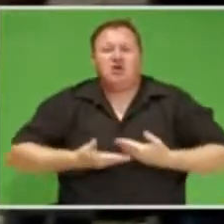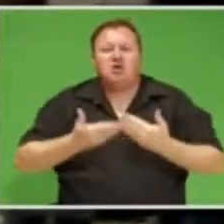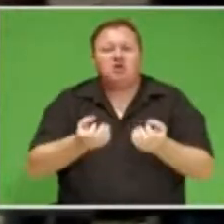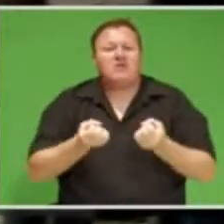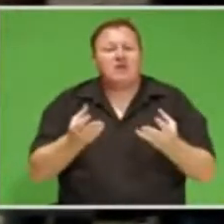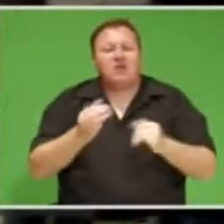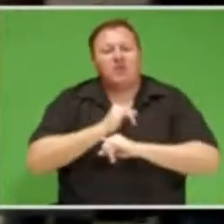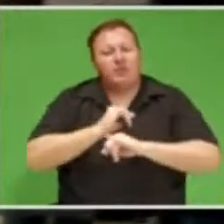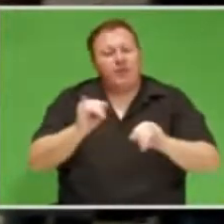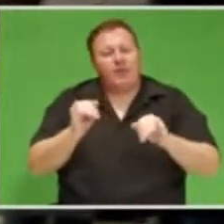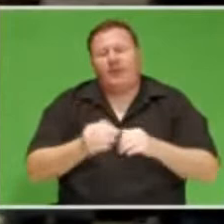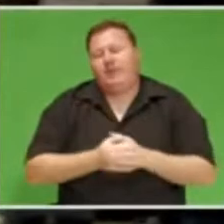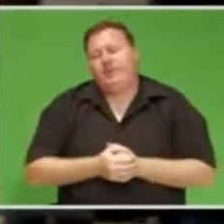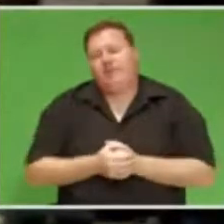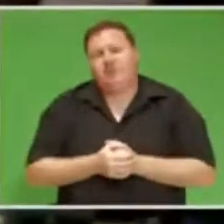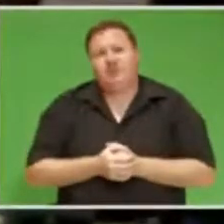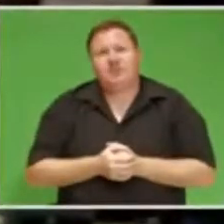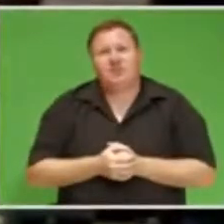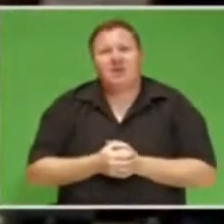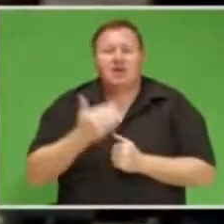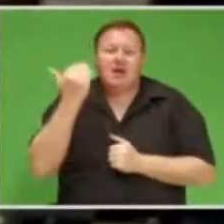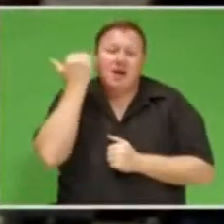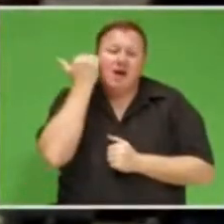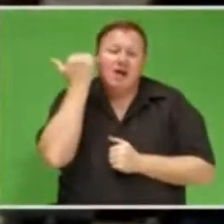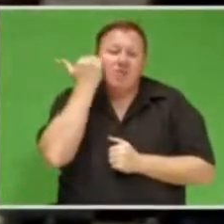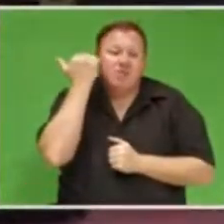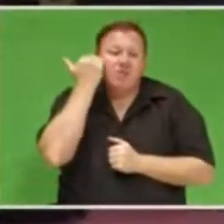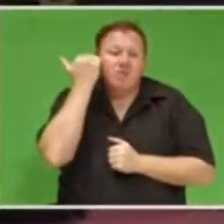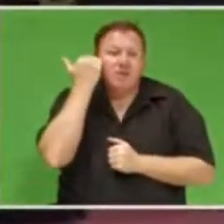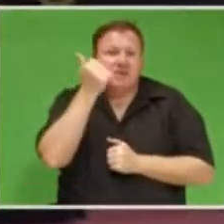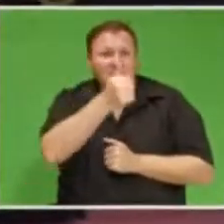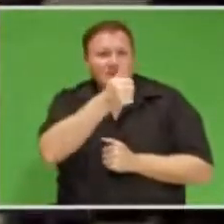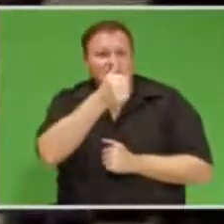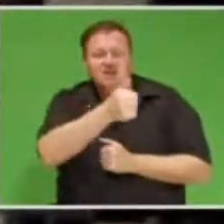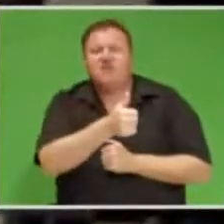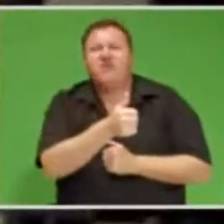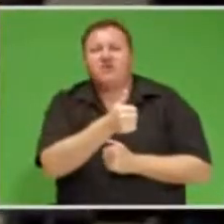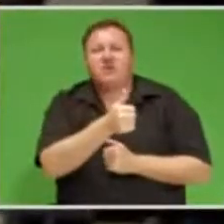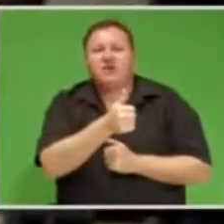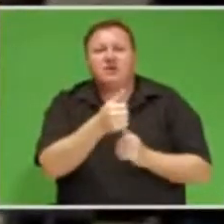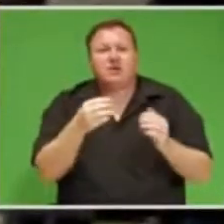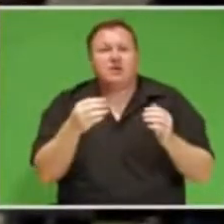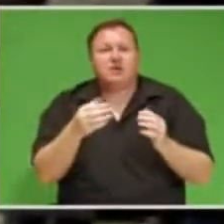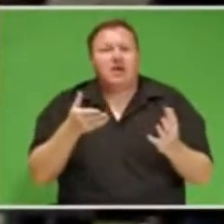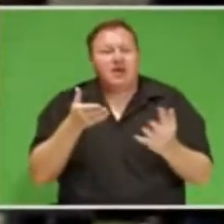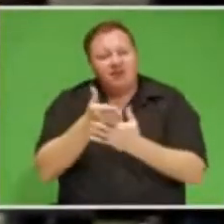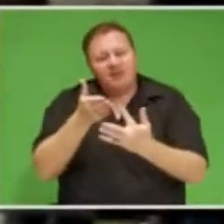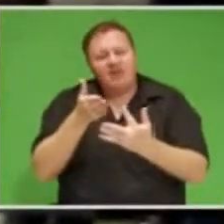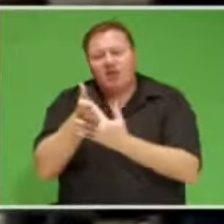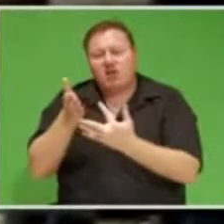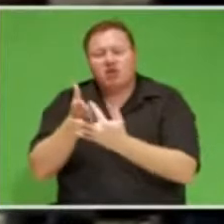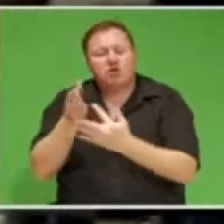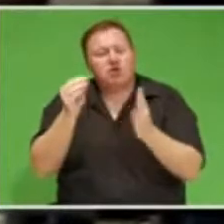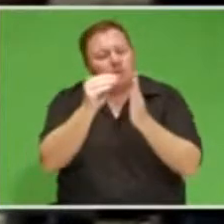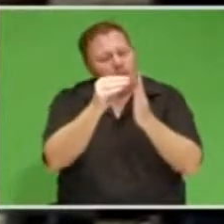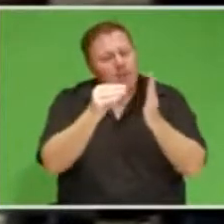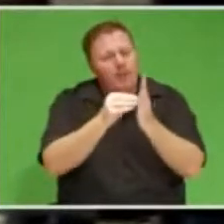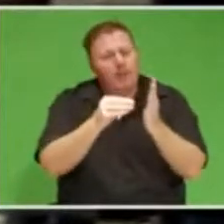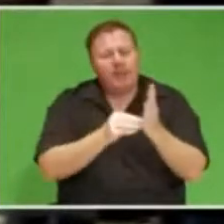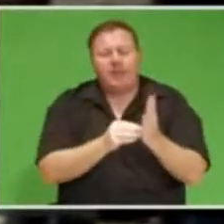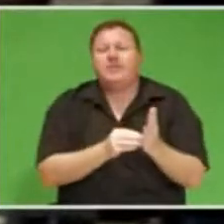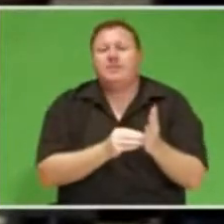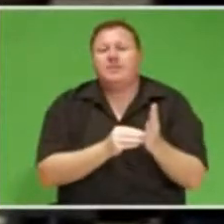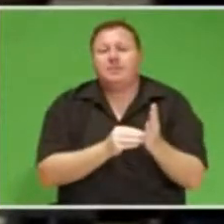delivery. The government is implementing a number of interventions to